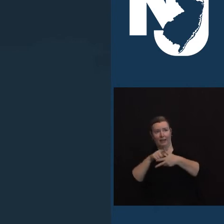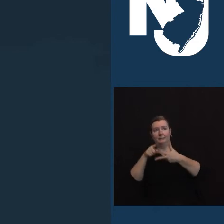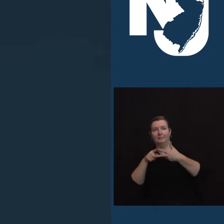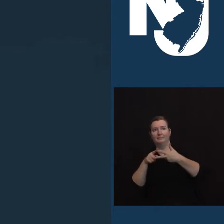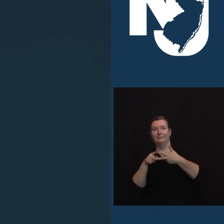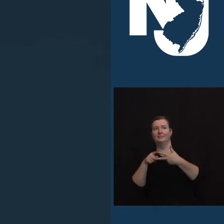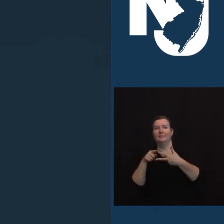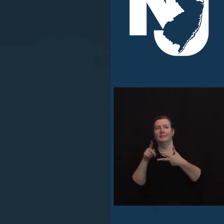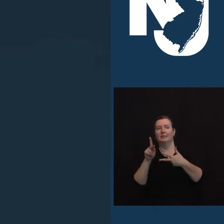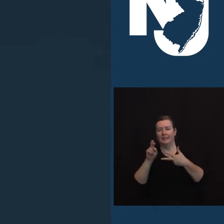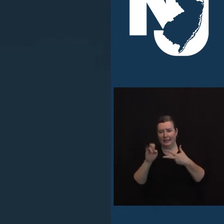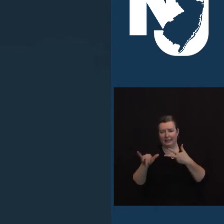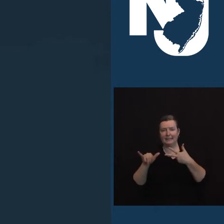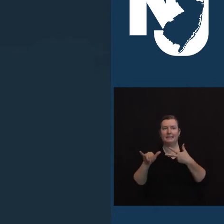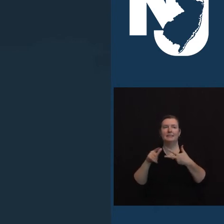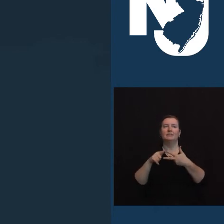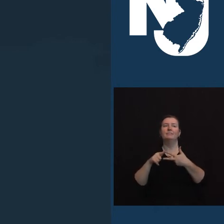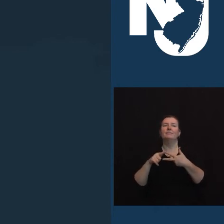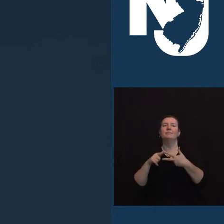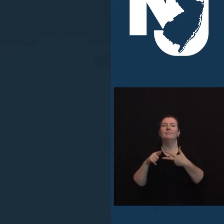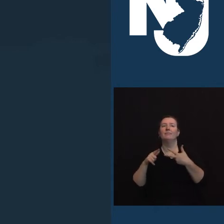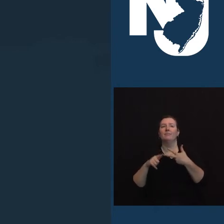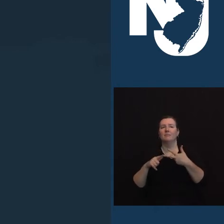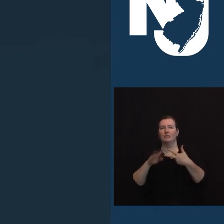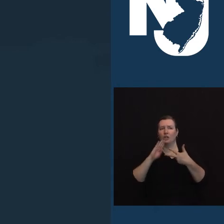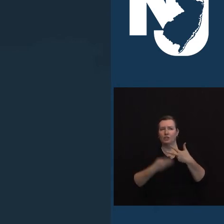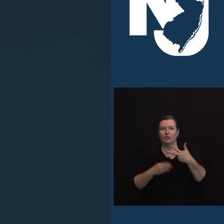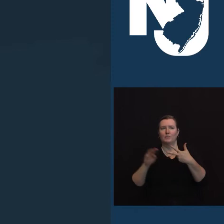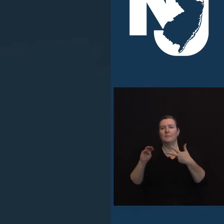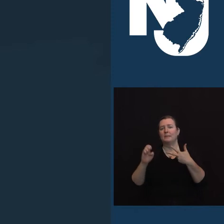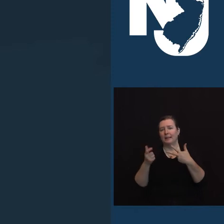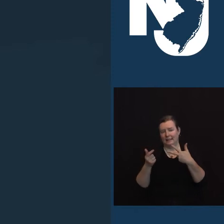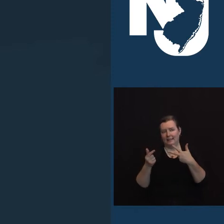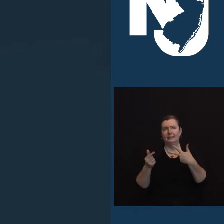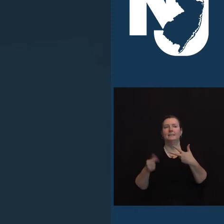He's also survived by 2 sisters, as well as